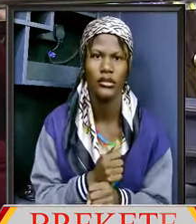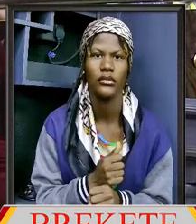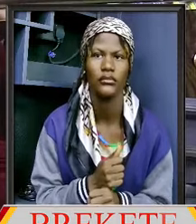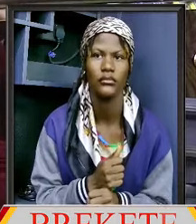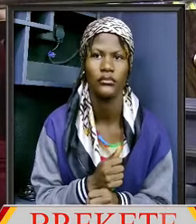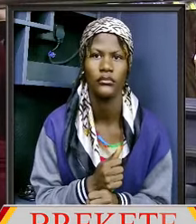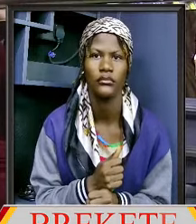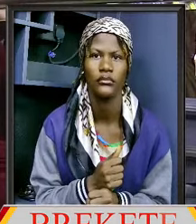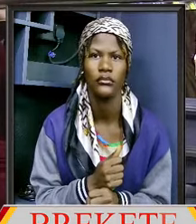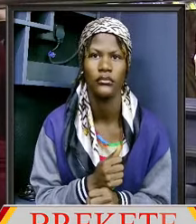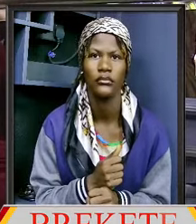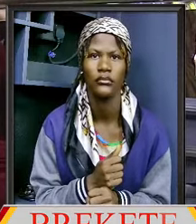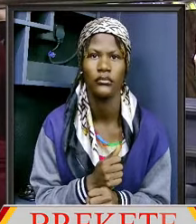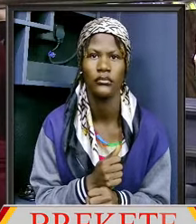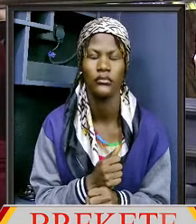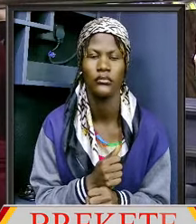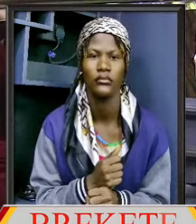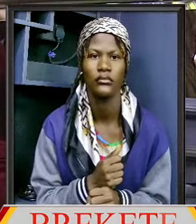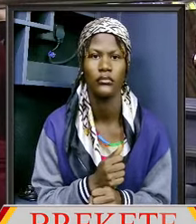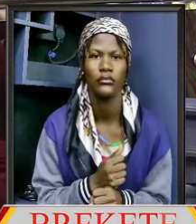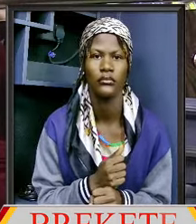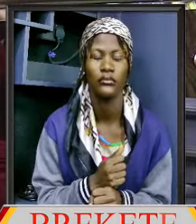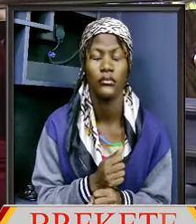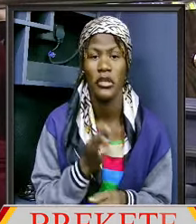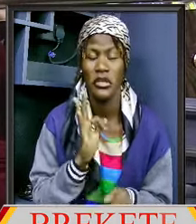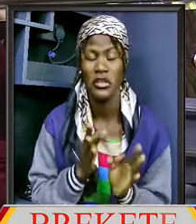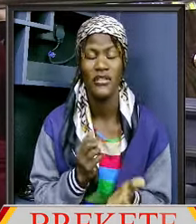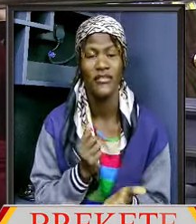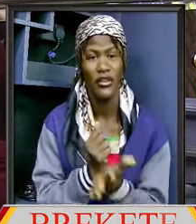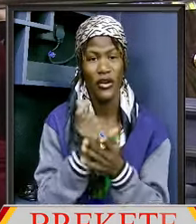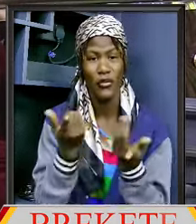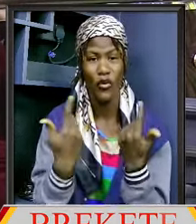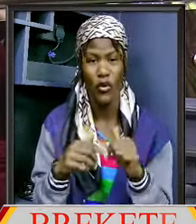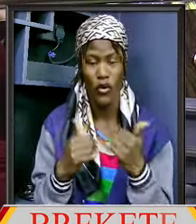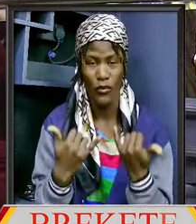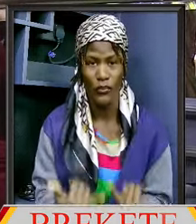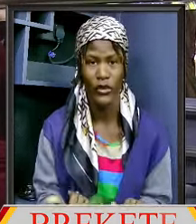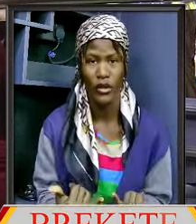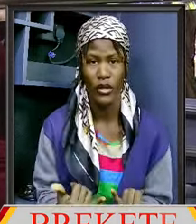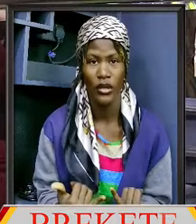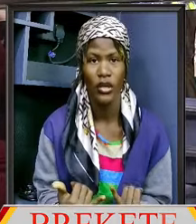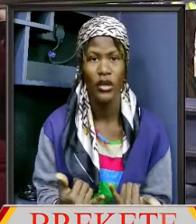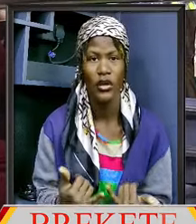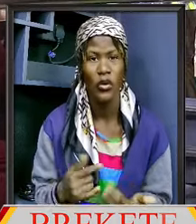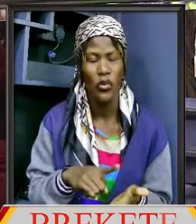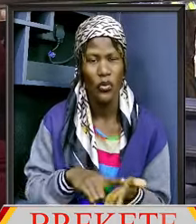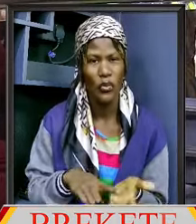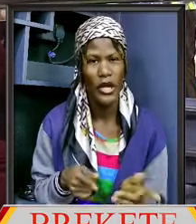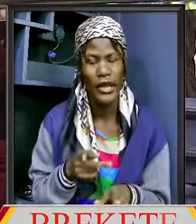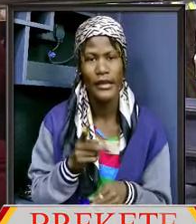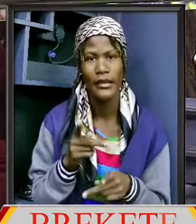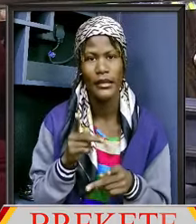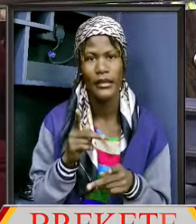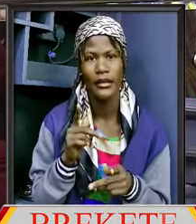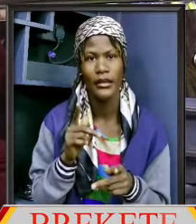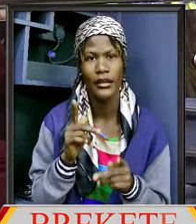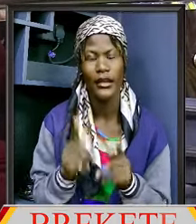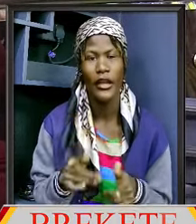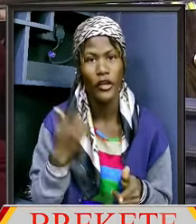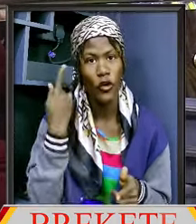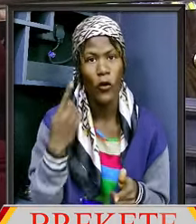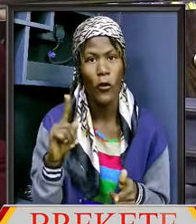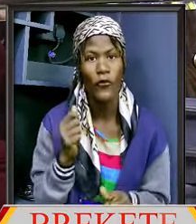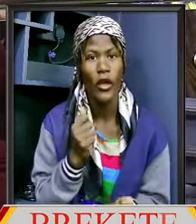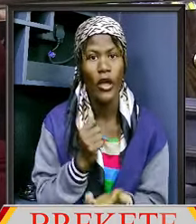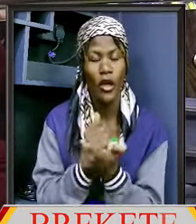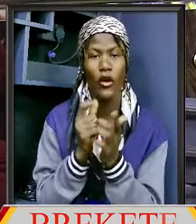Ask him if help come now, which kind of help in go request for?